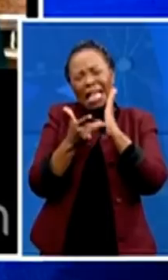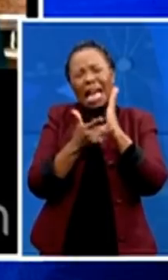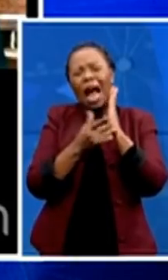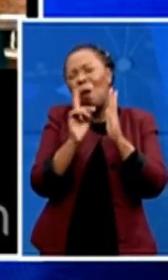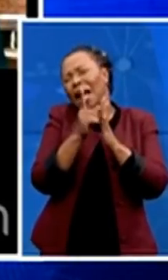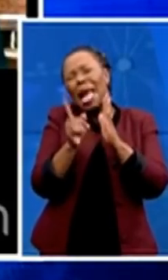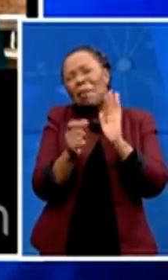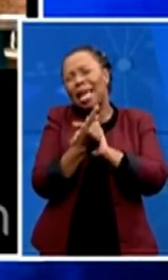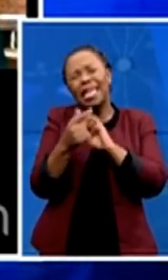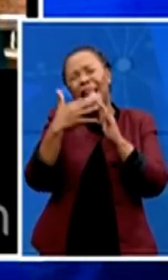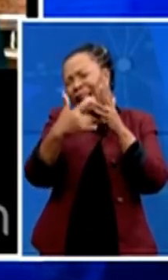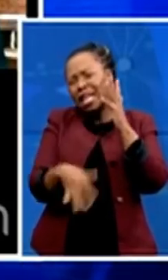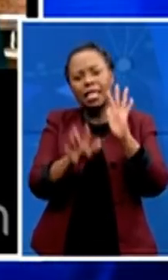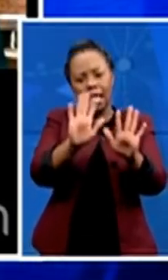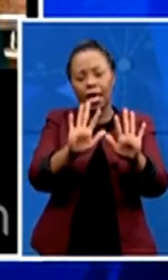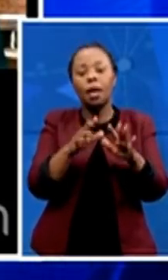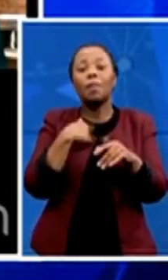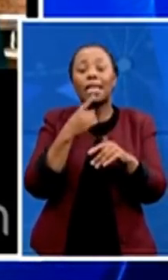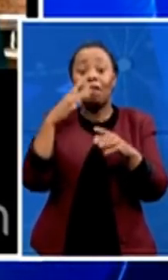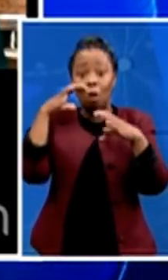persons who have done the same thing.